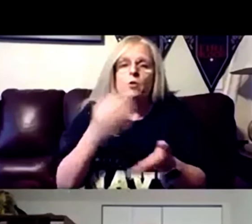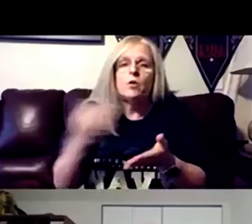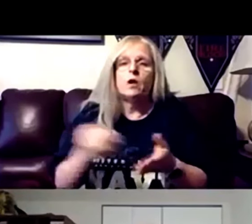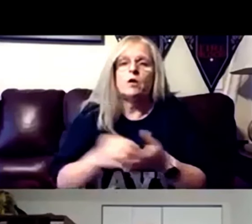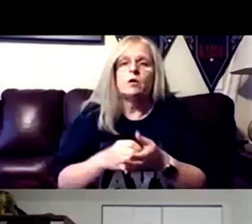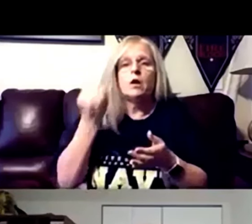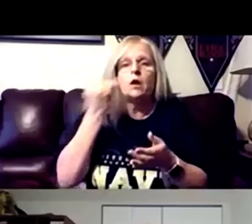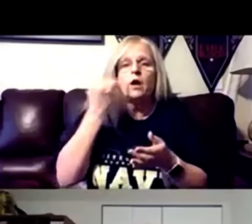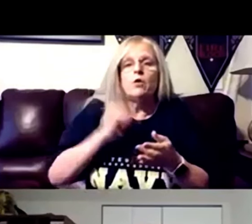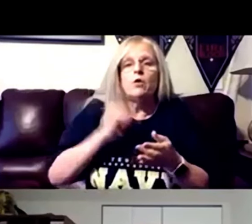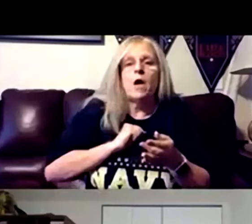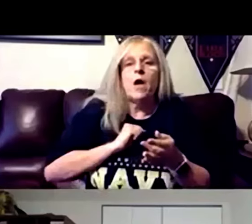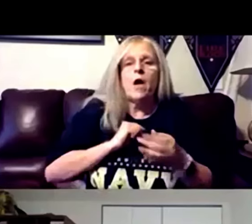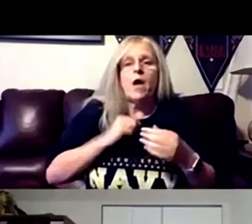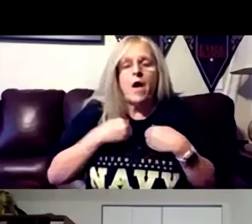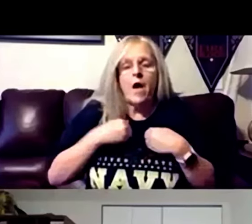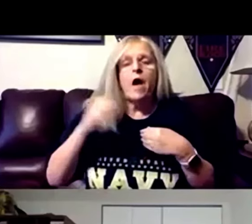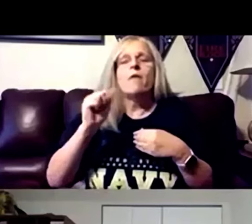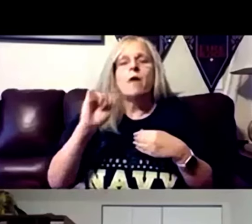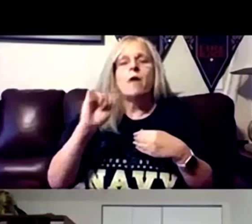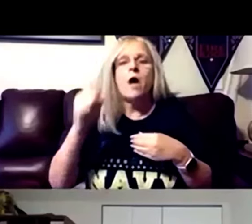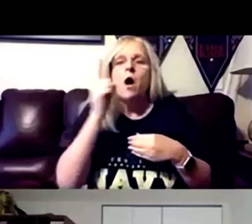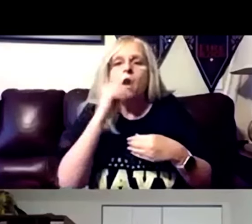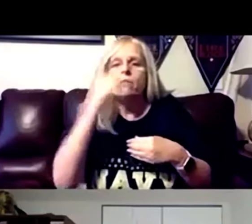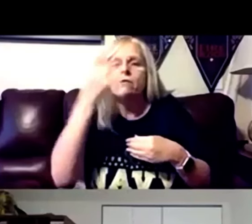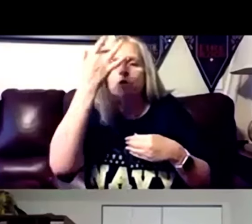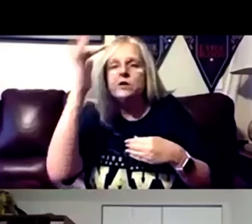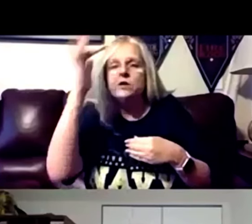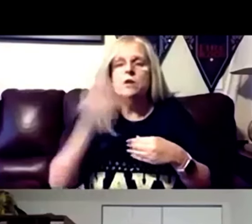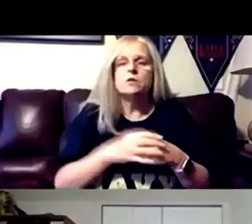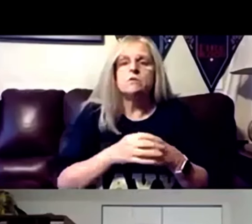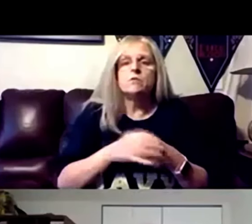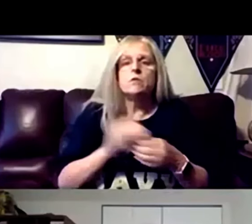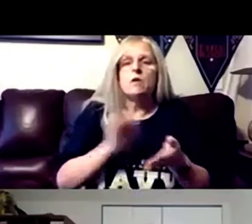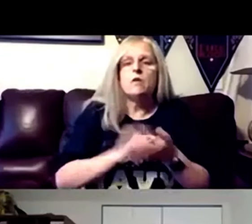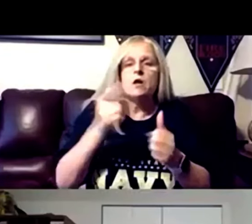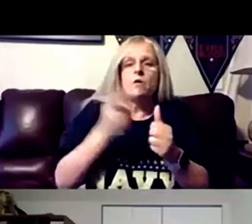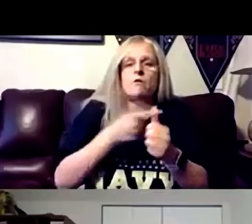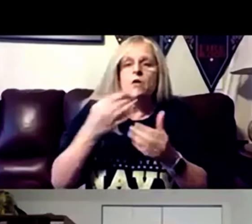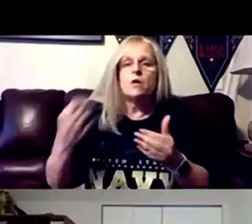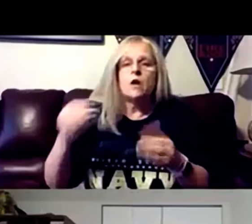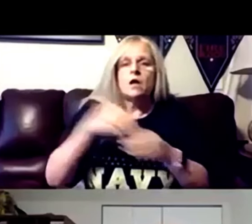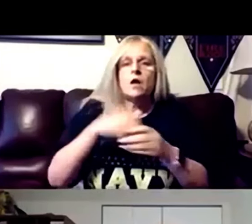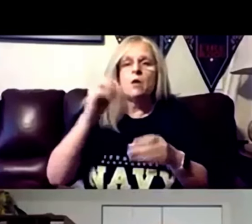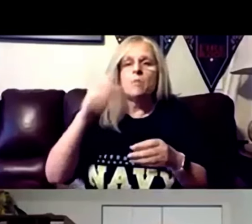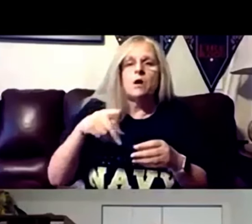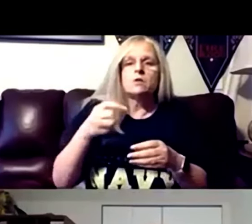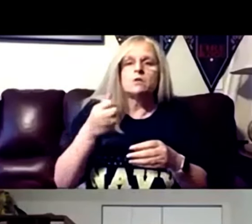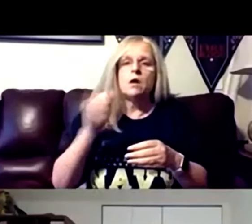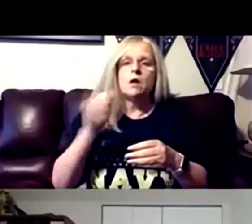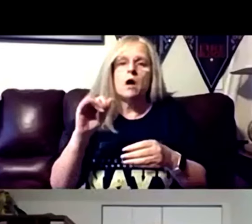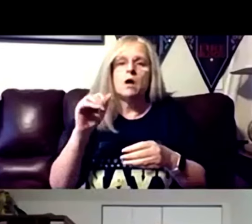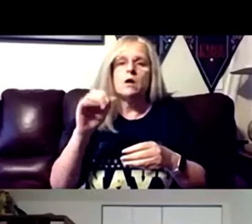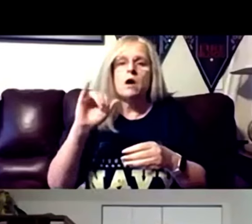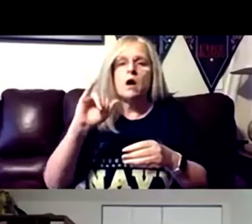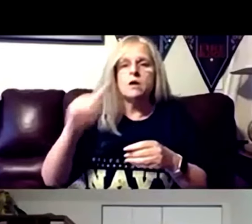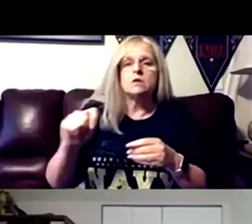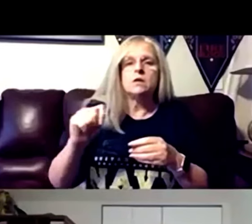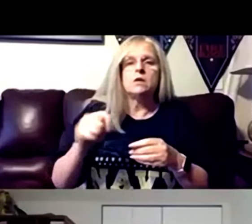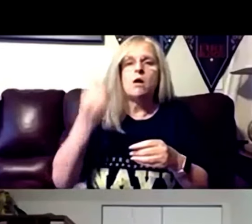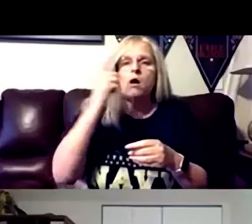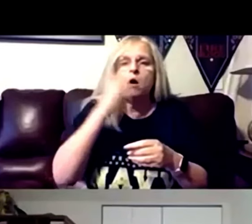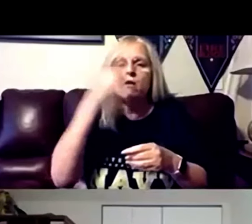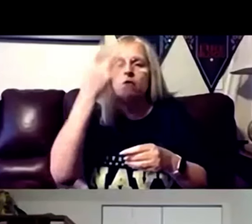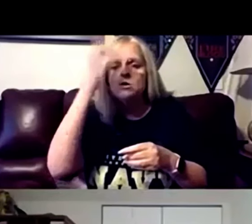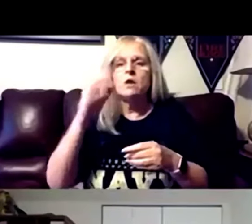AI, artificial intelligence, and that is the first thing in ONPASSIVE, AI, IT, artificial